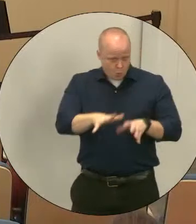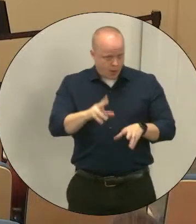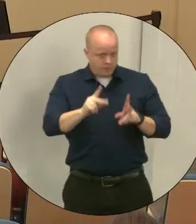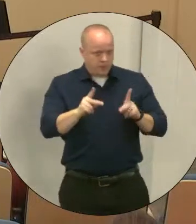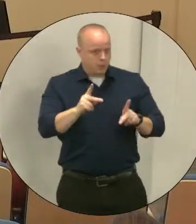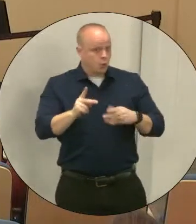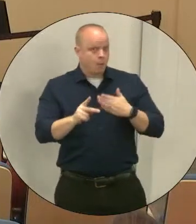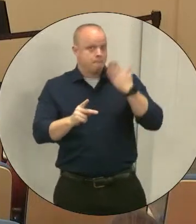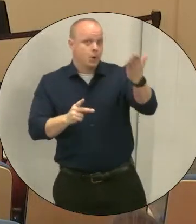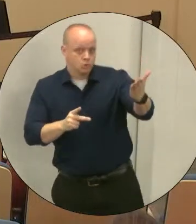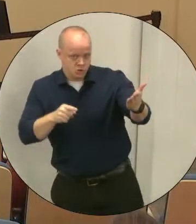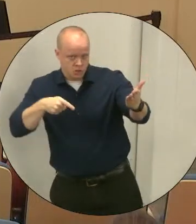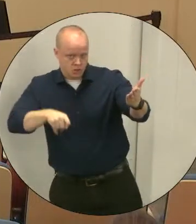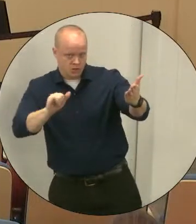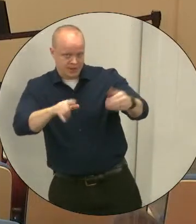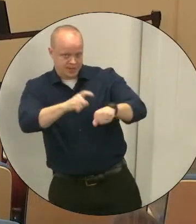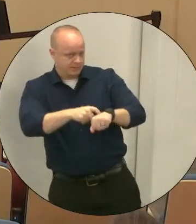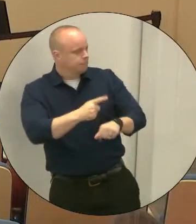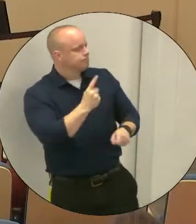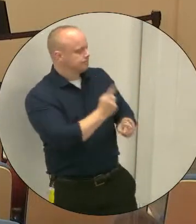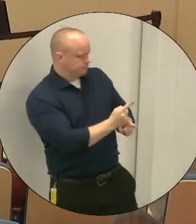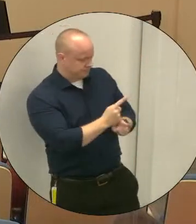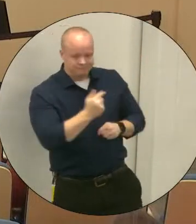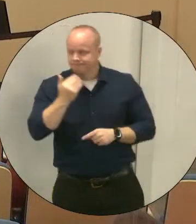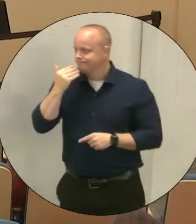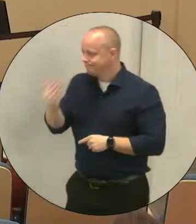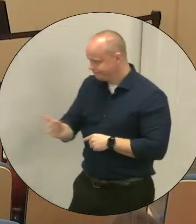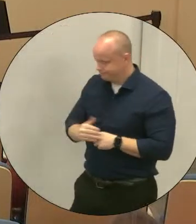a motion at that time? That is correct. Thank you.